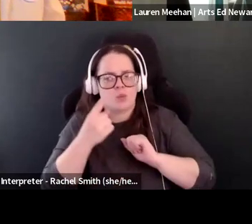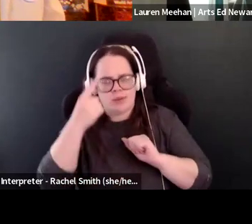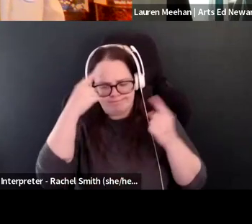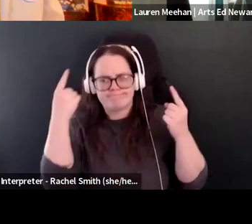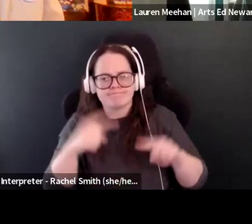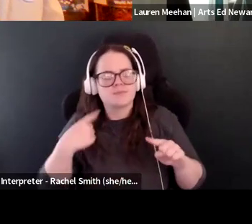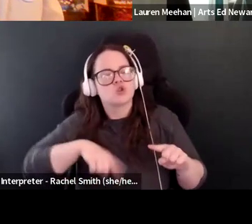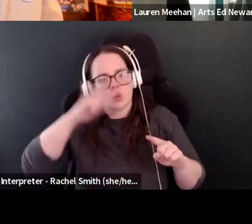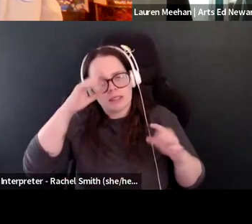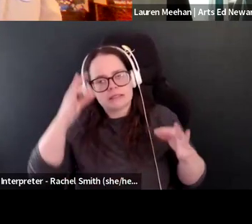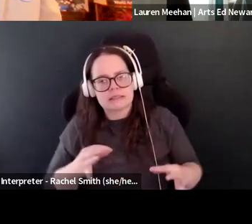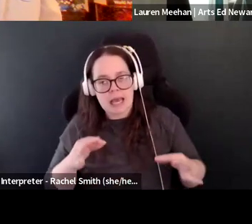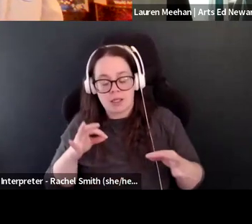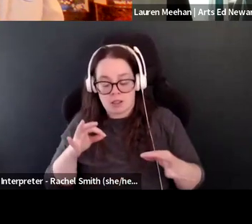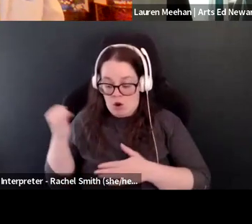education as a focus